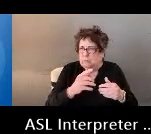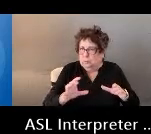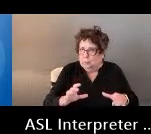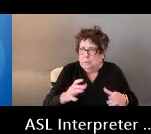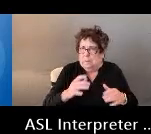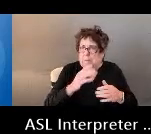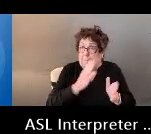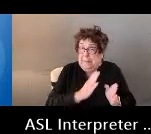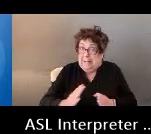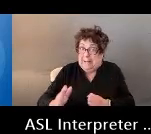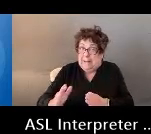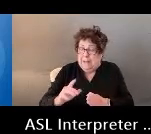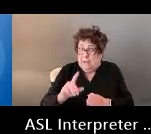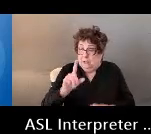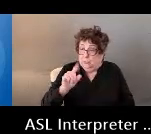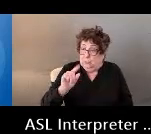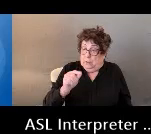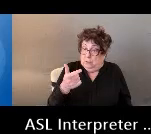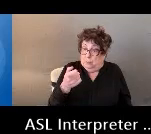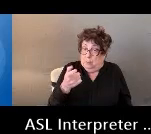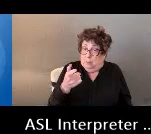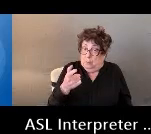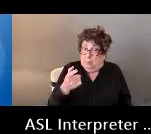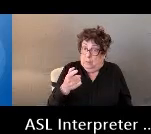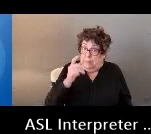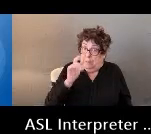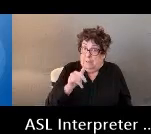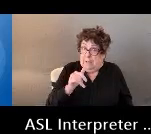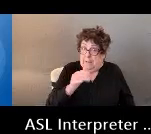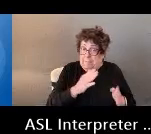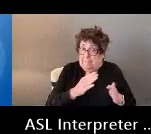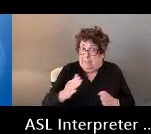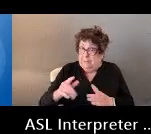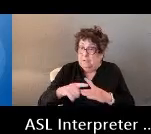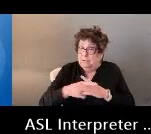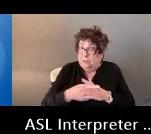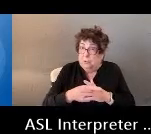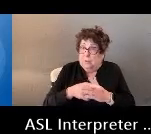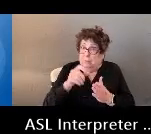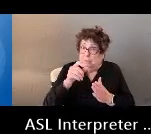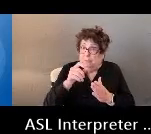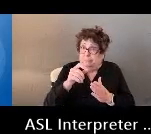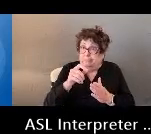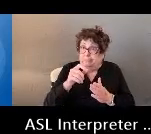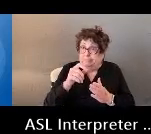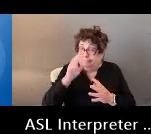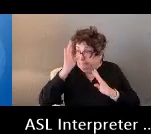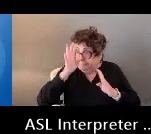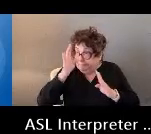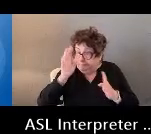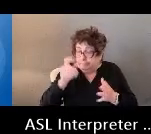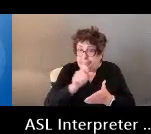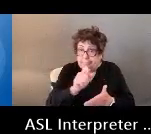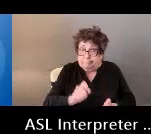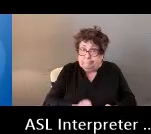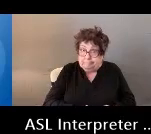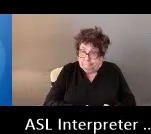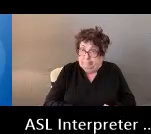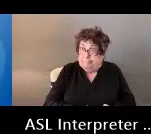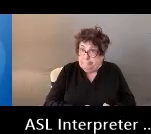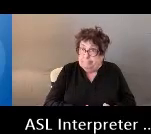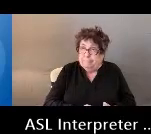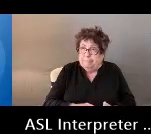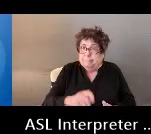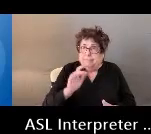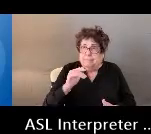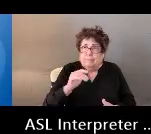when we started putting the plan in writing. So started grabbing a piece of paper and putting all the information that